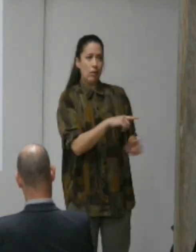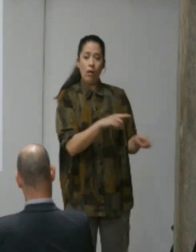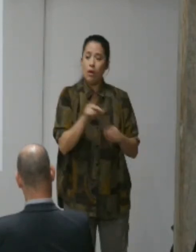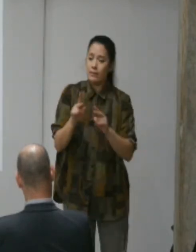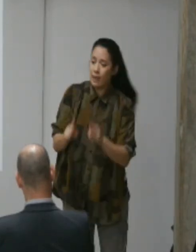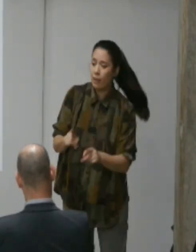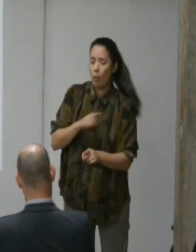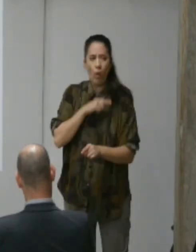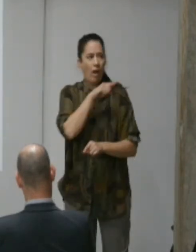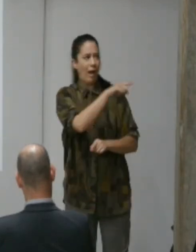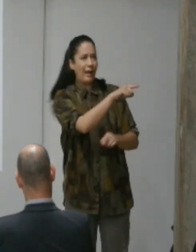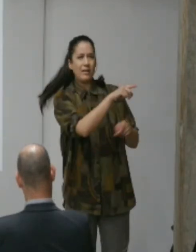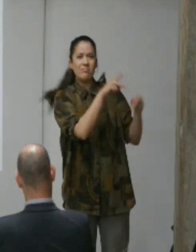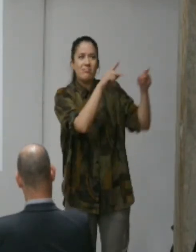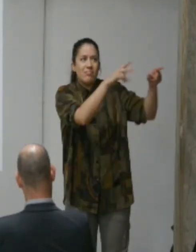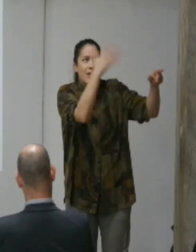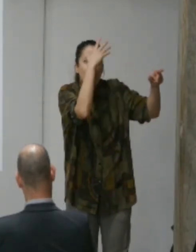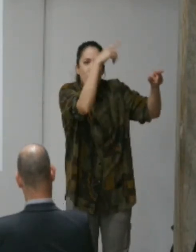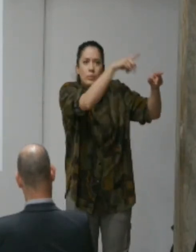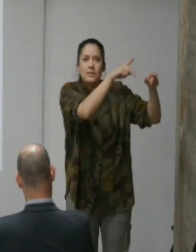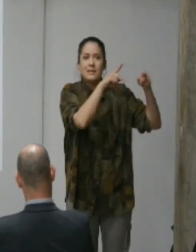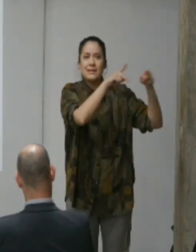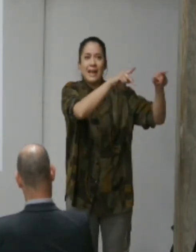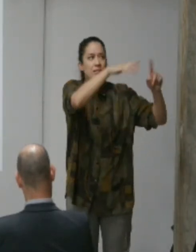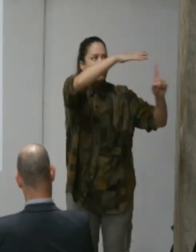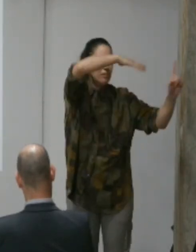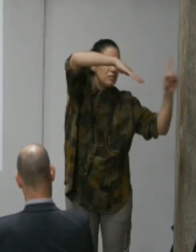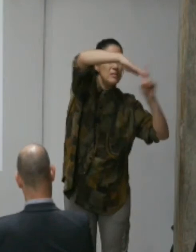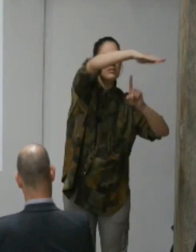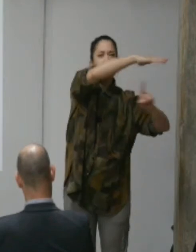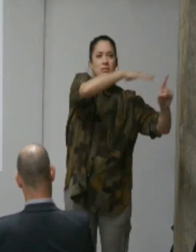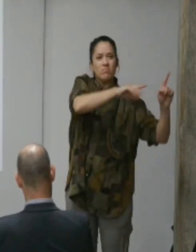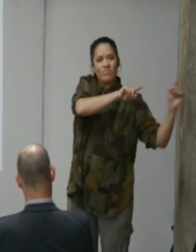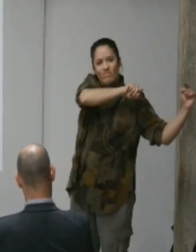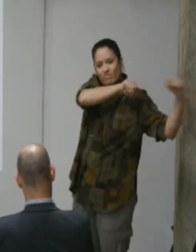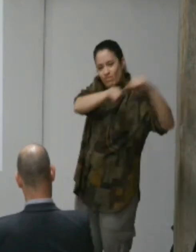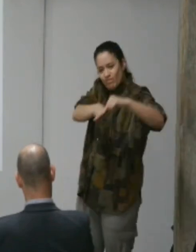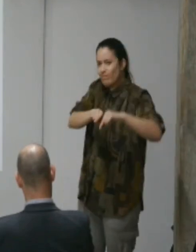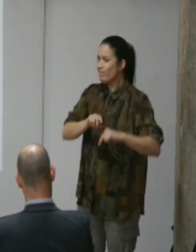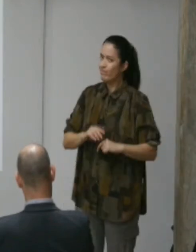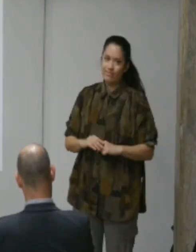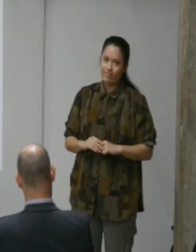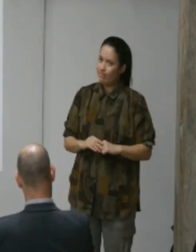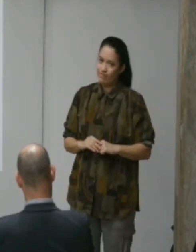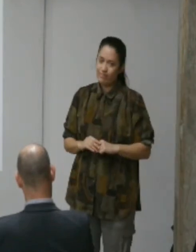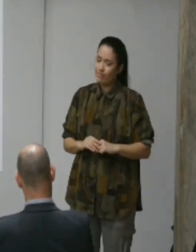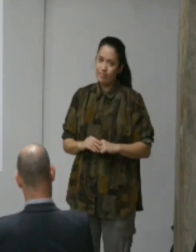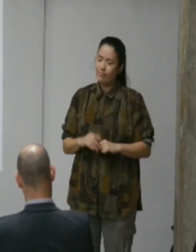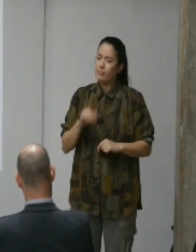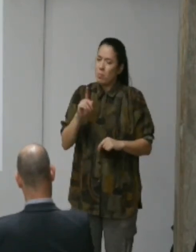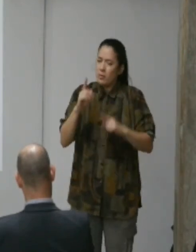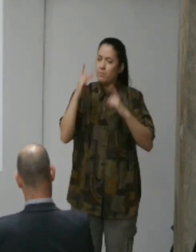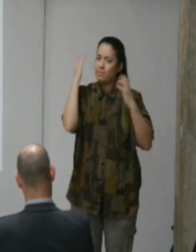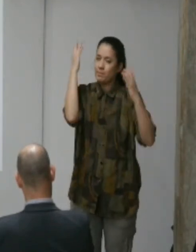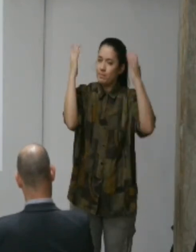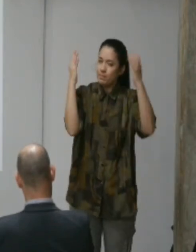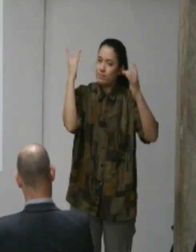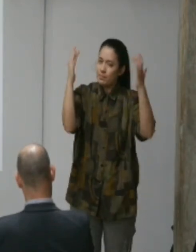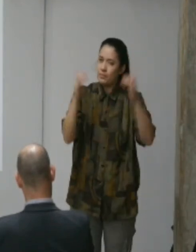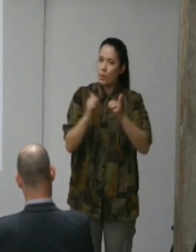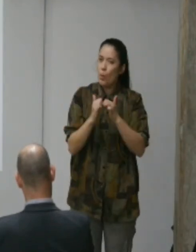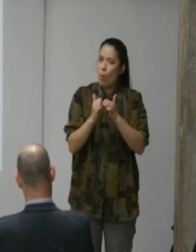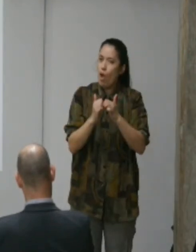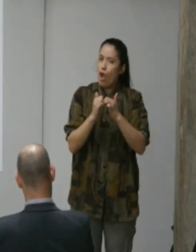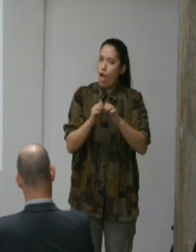helpful to locate them in that way. And particularly, I think worth naming, is that ideas